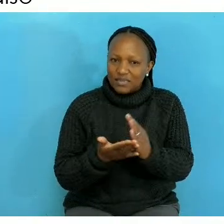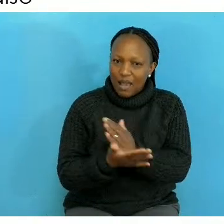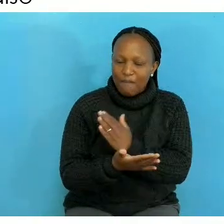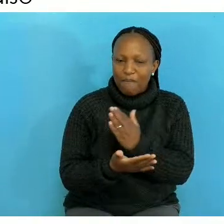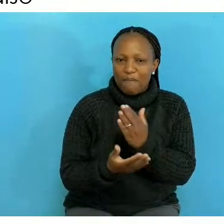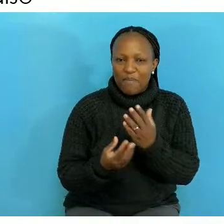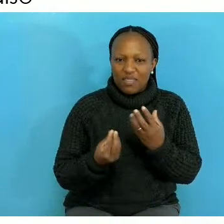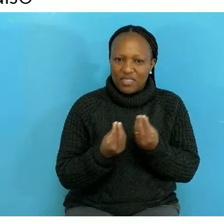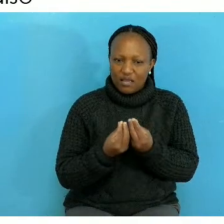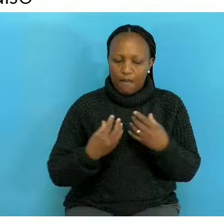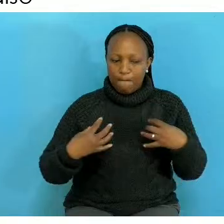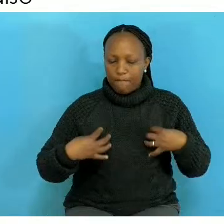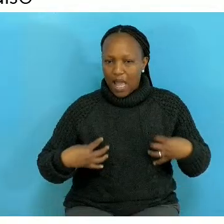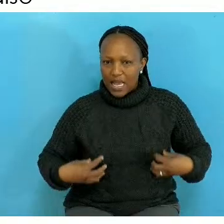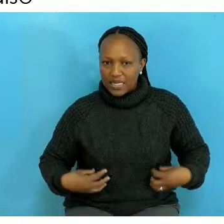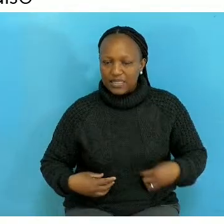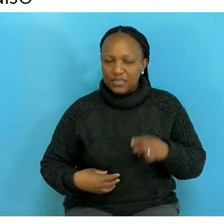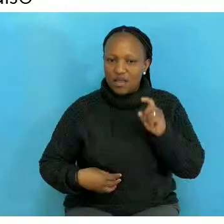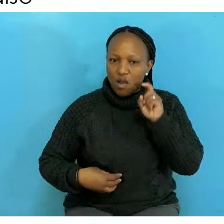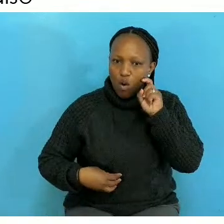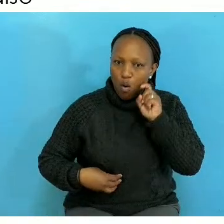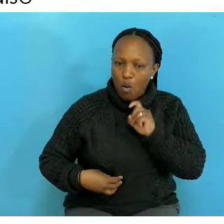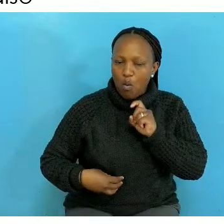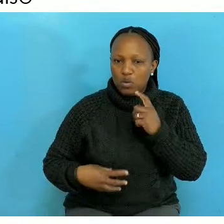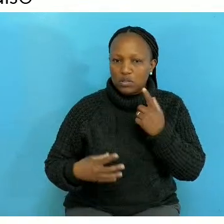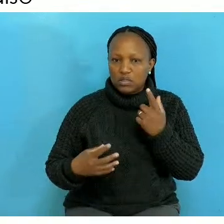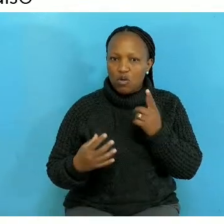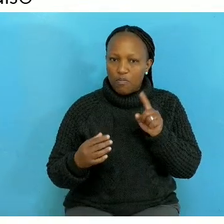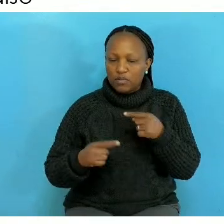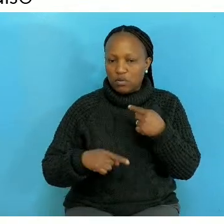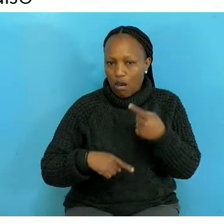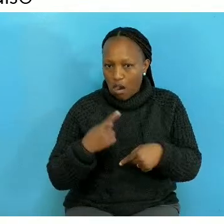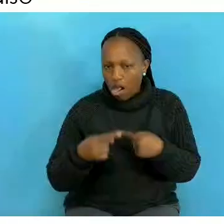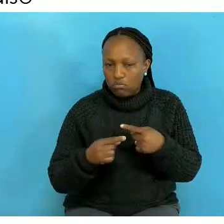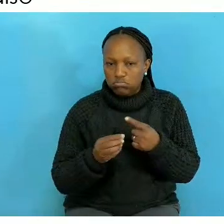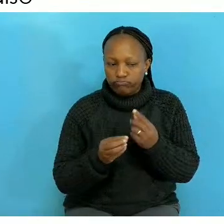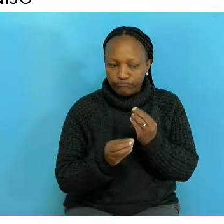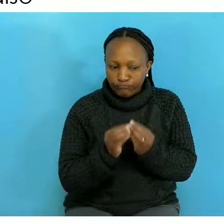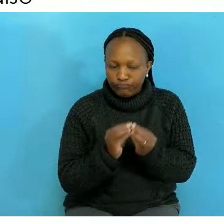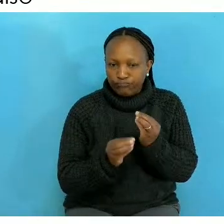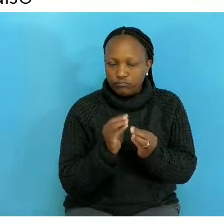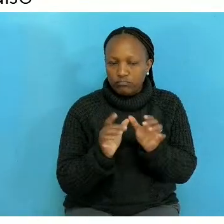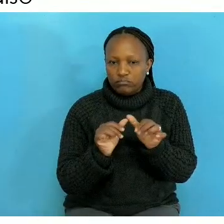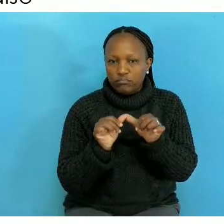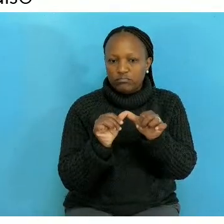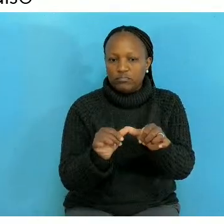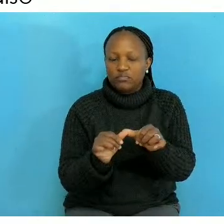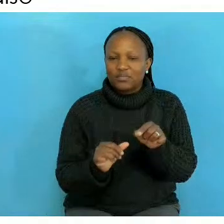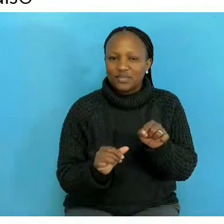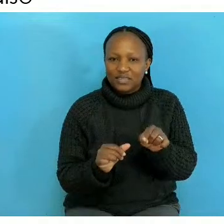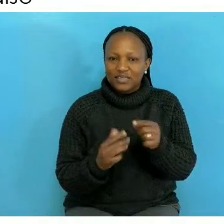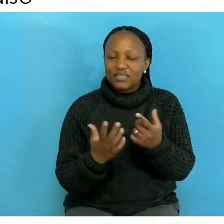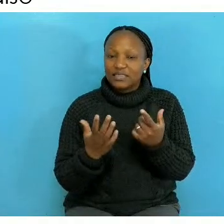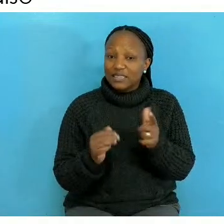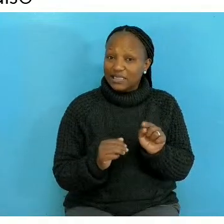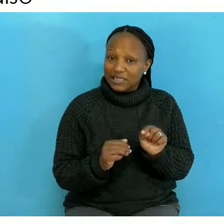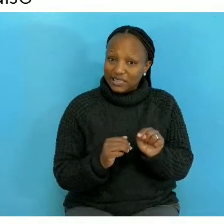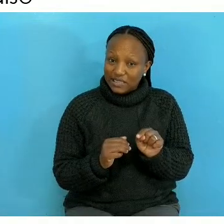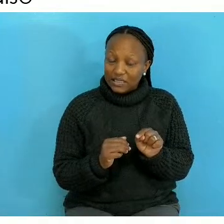warranty. Therefore, we need to keep the zone running. And the bulk of this is